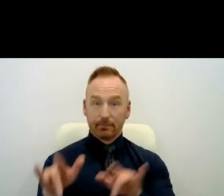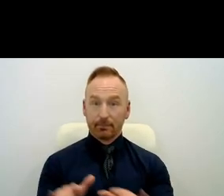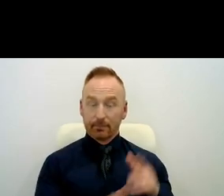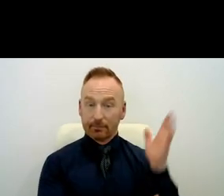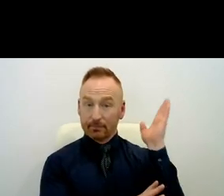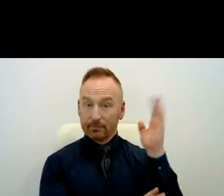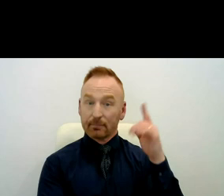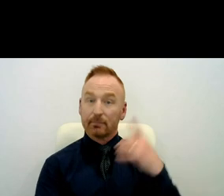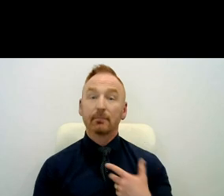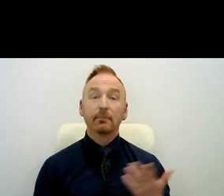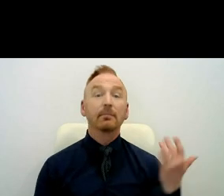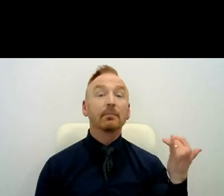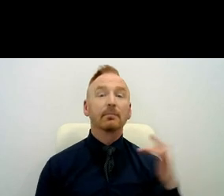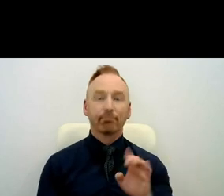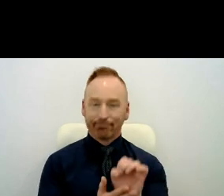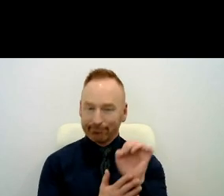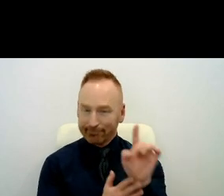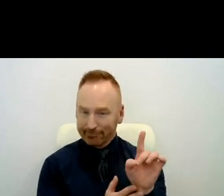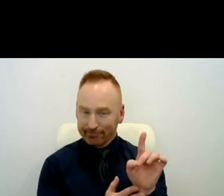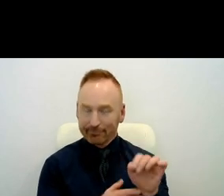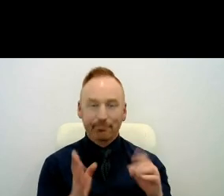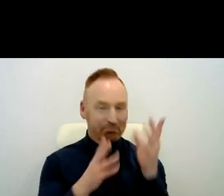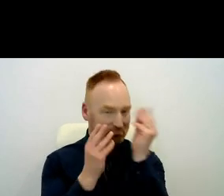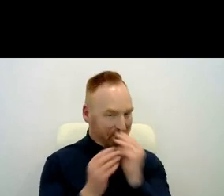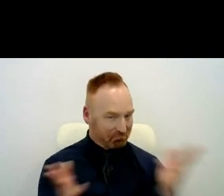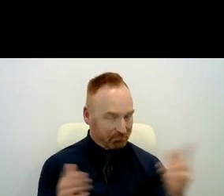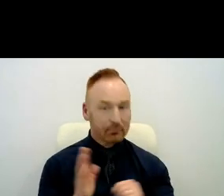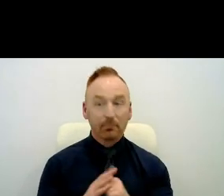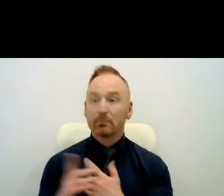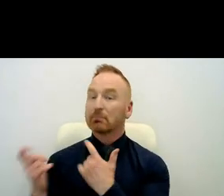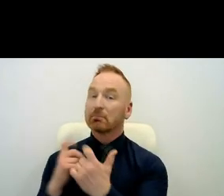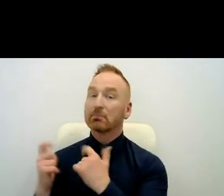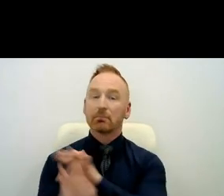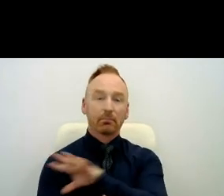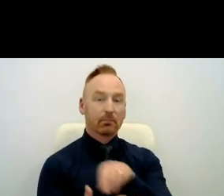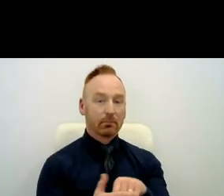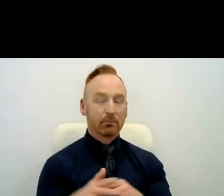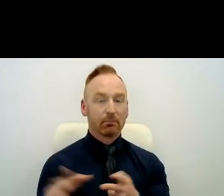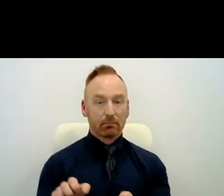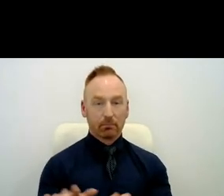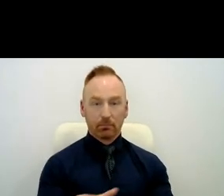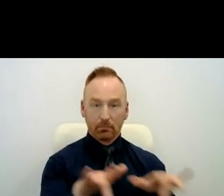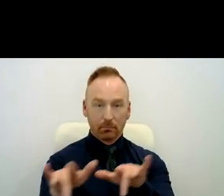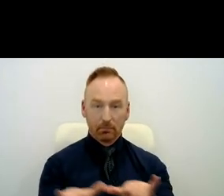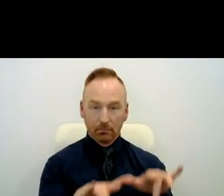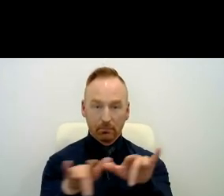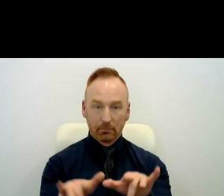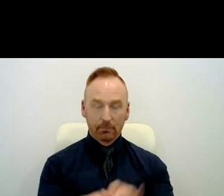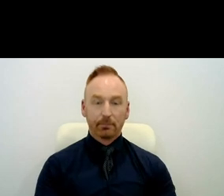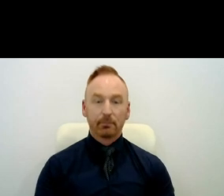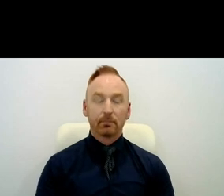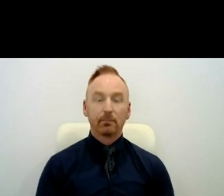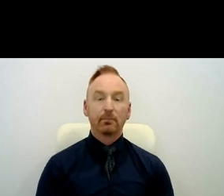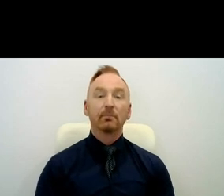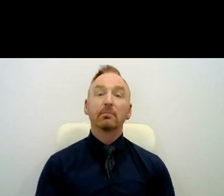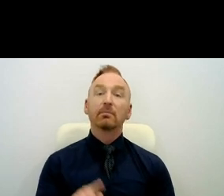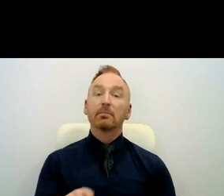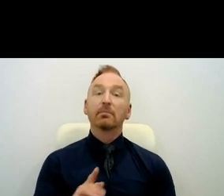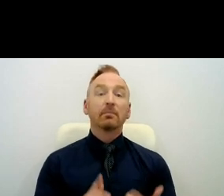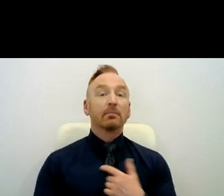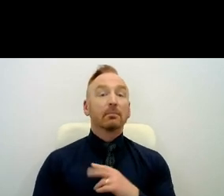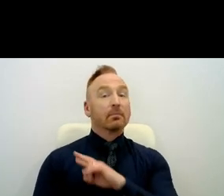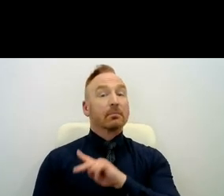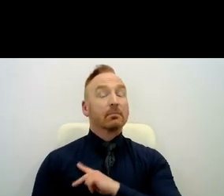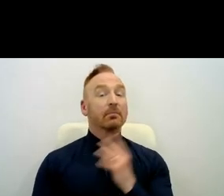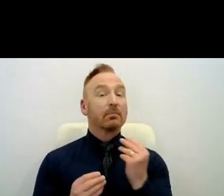for educational purposes. Questions posed by participants are included in what is recorded. This collection